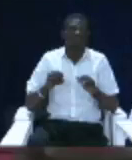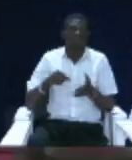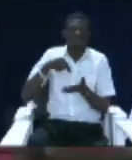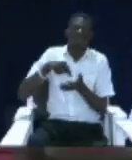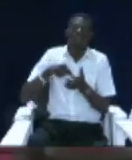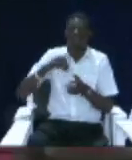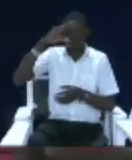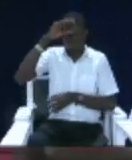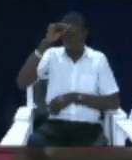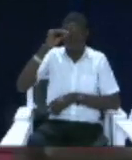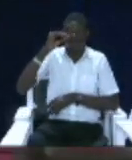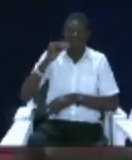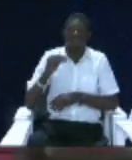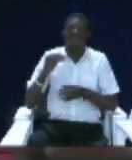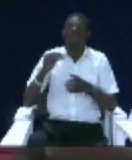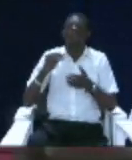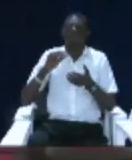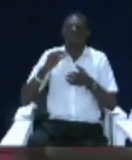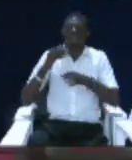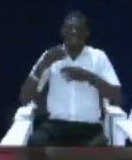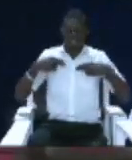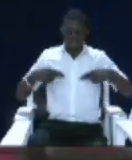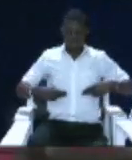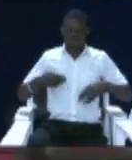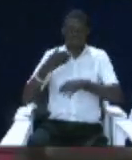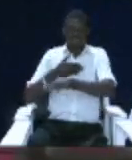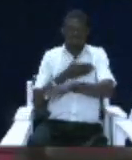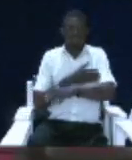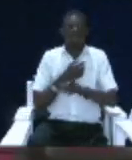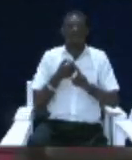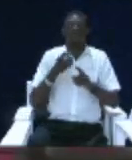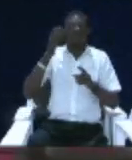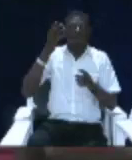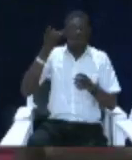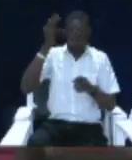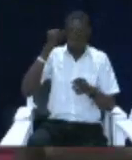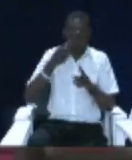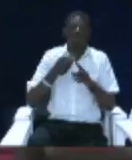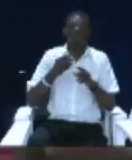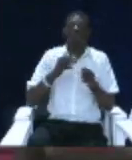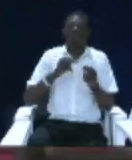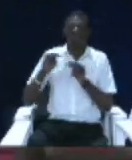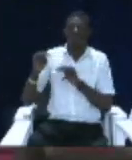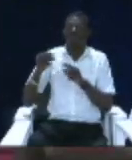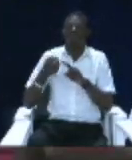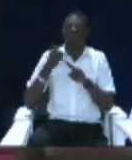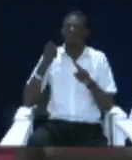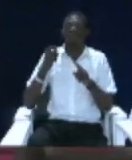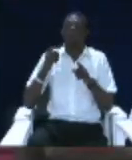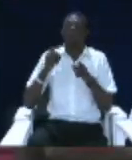this man's health improved. He was moved from the ICU to the general